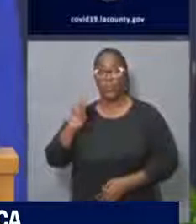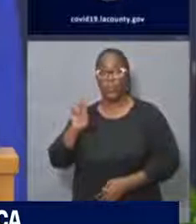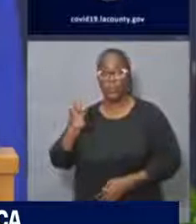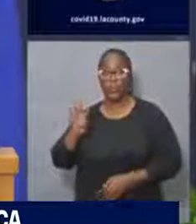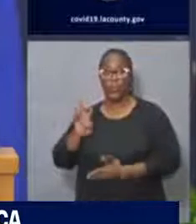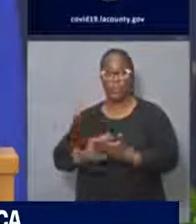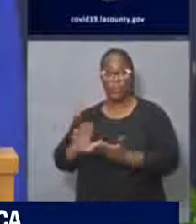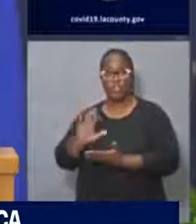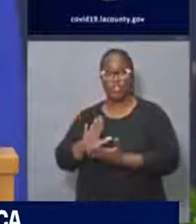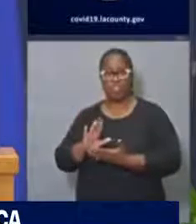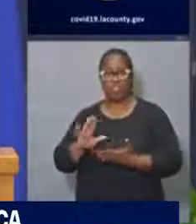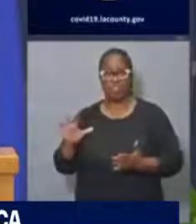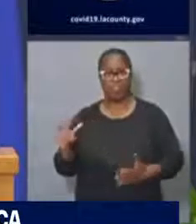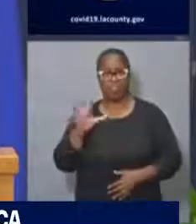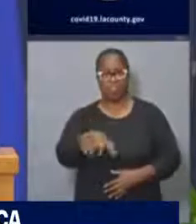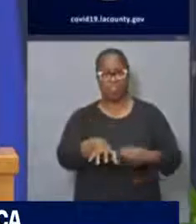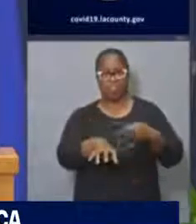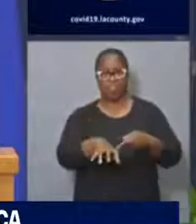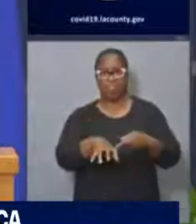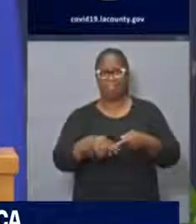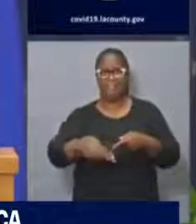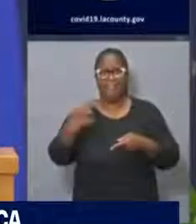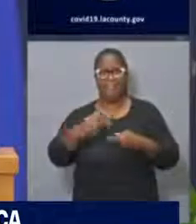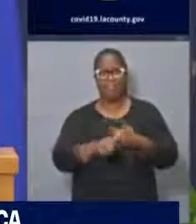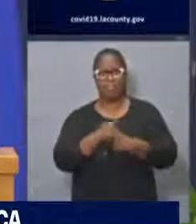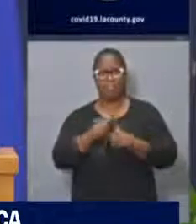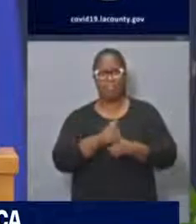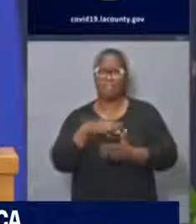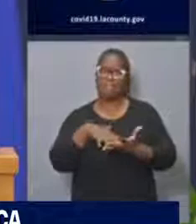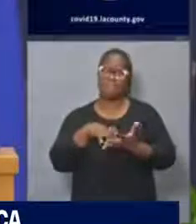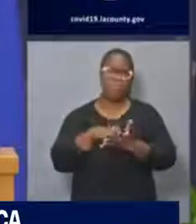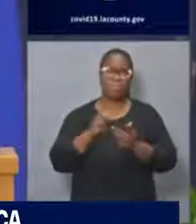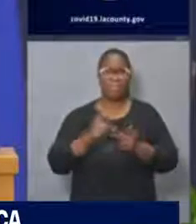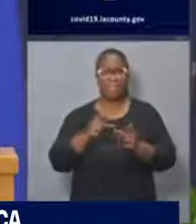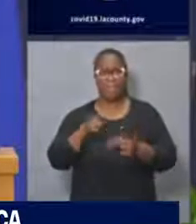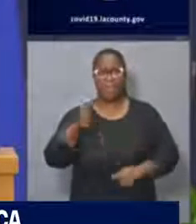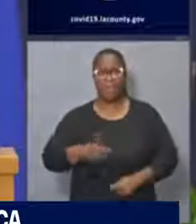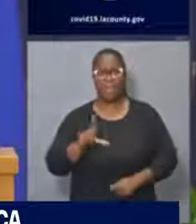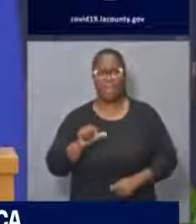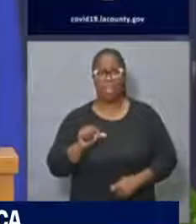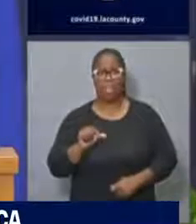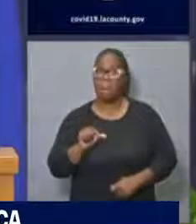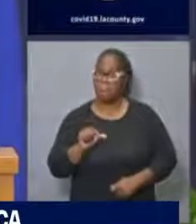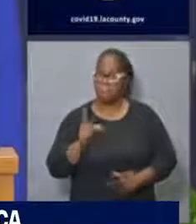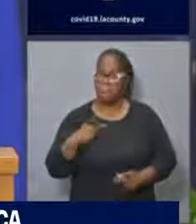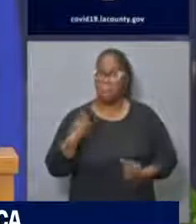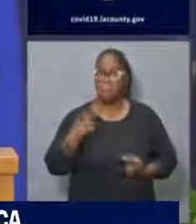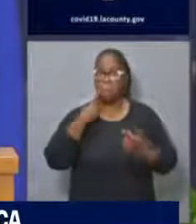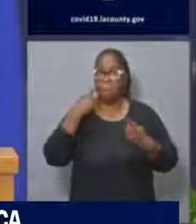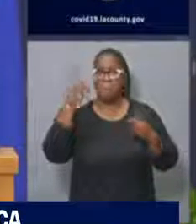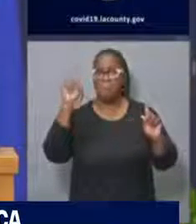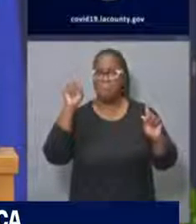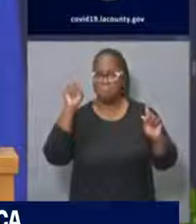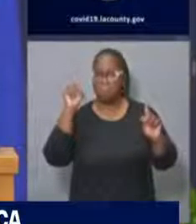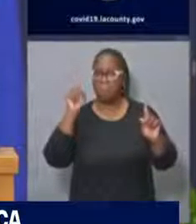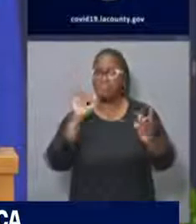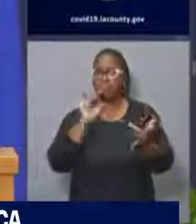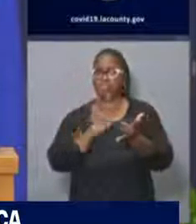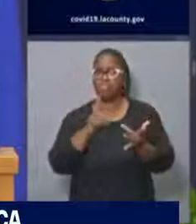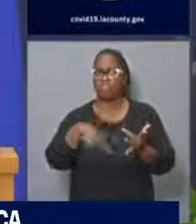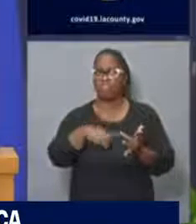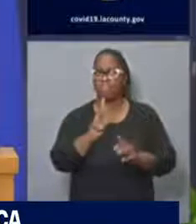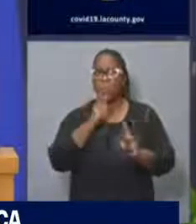high-risk, vulnerable area in South LA has proven successful in reaching those that that we saw in the positivity charts